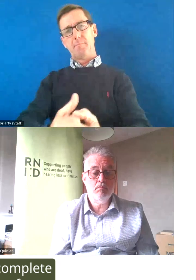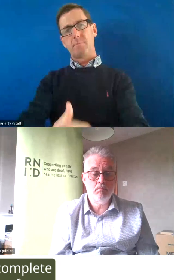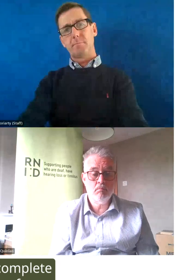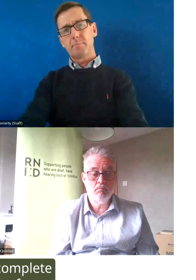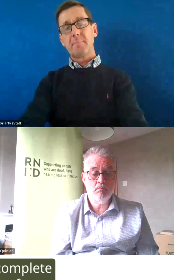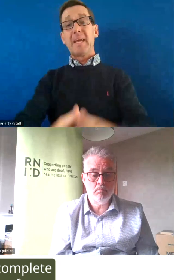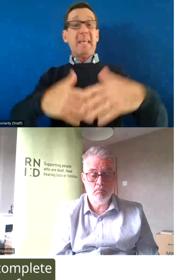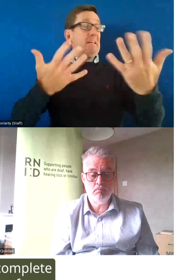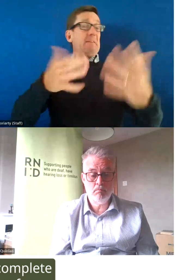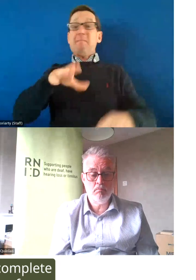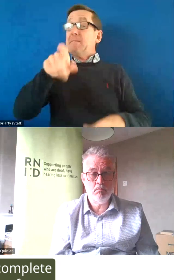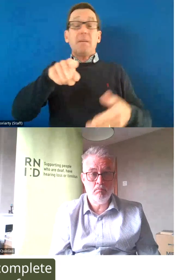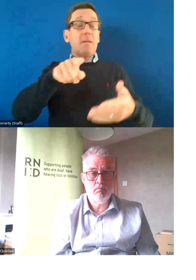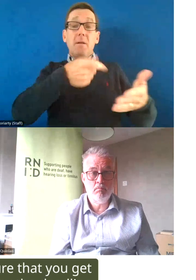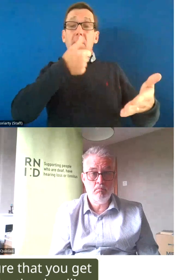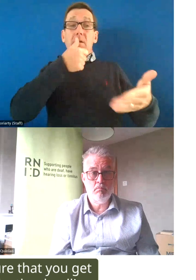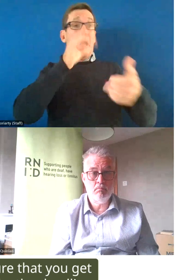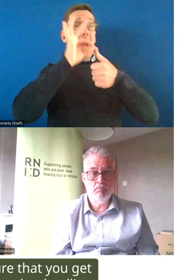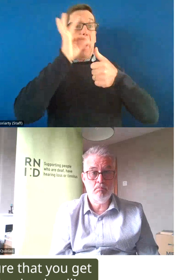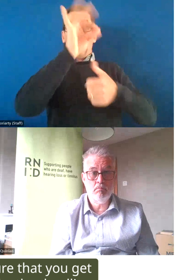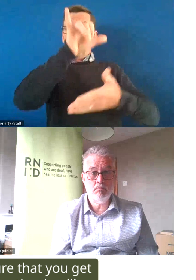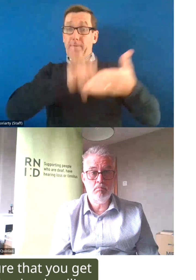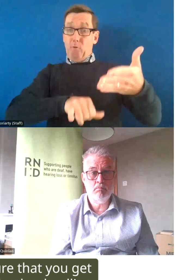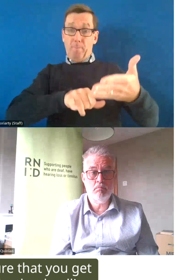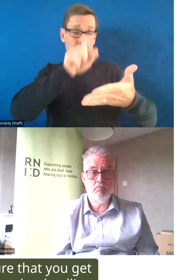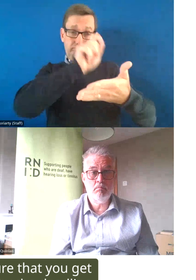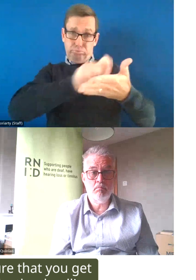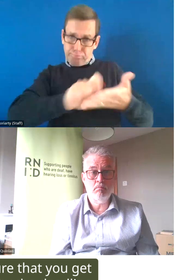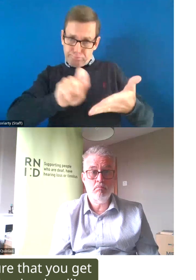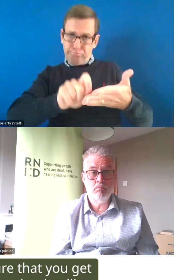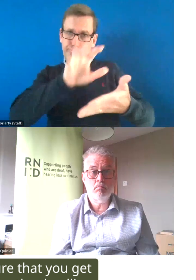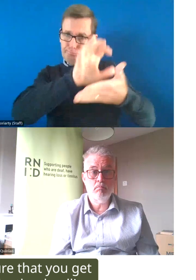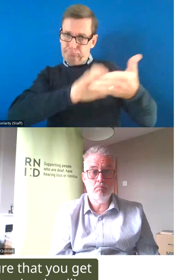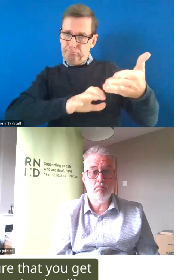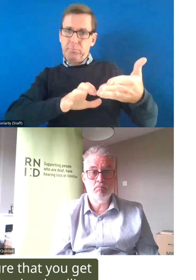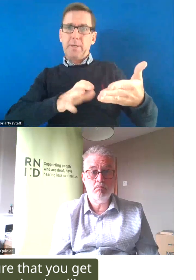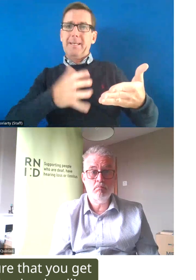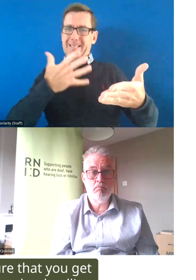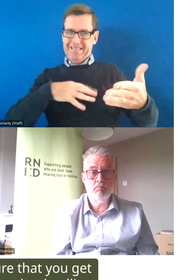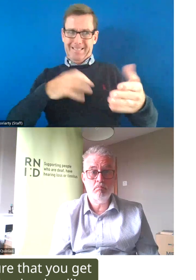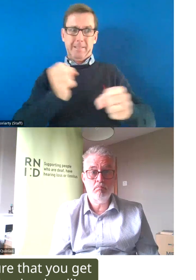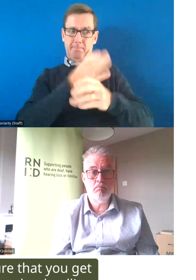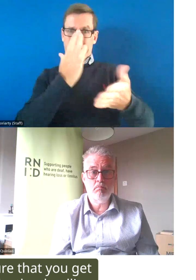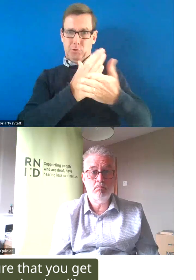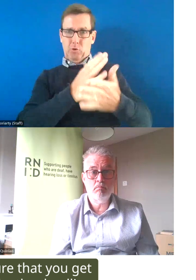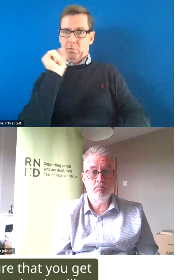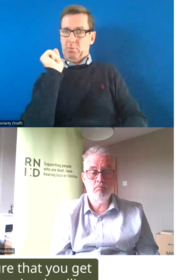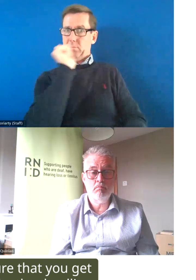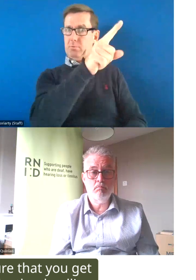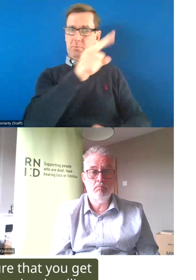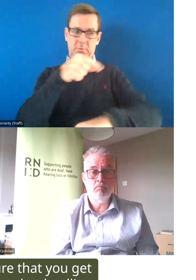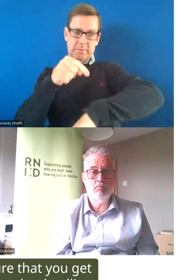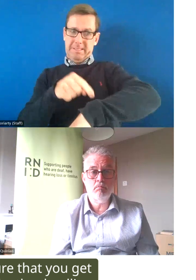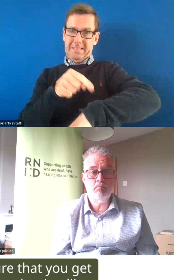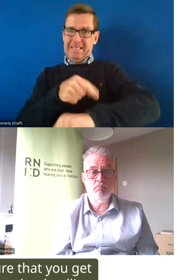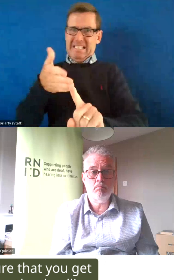So when you complete that application form, you need to make sure that you get that into the council